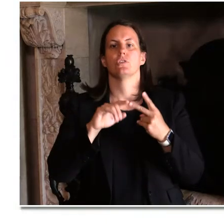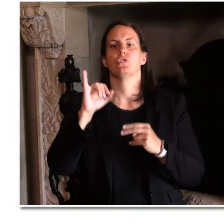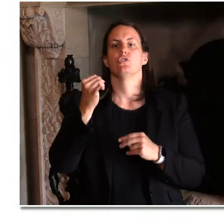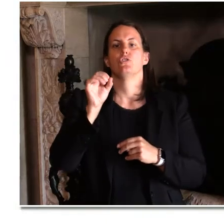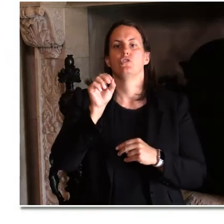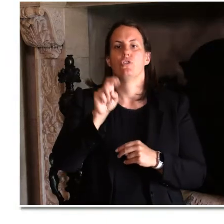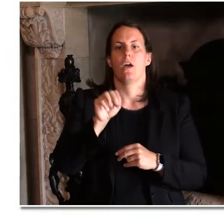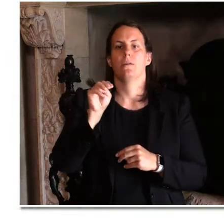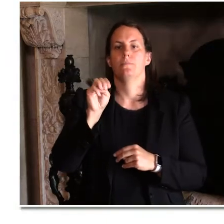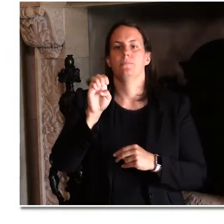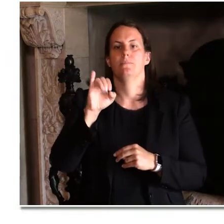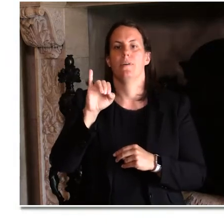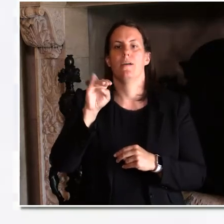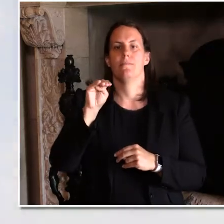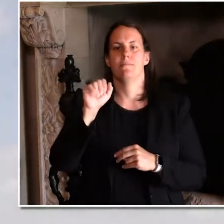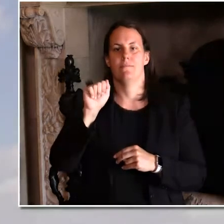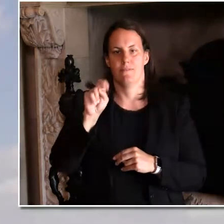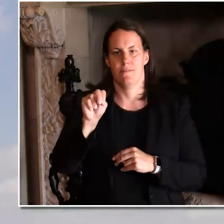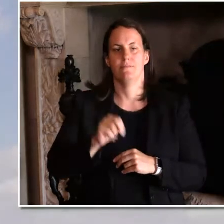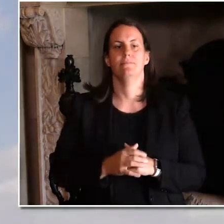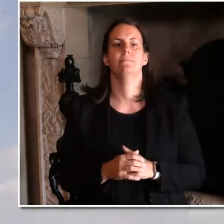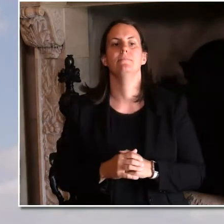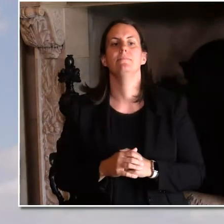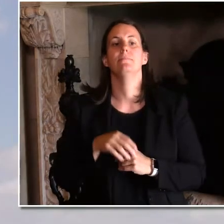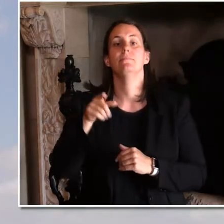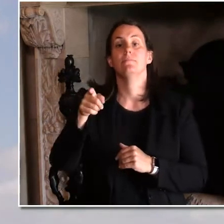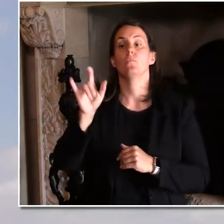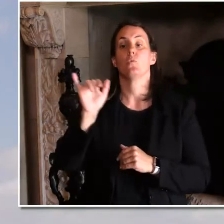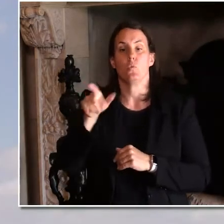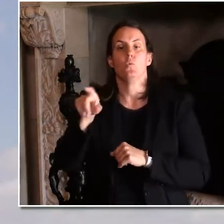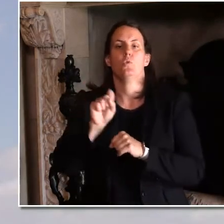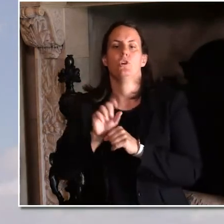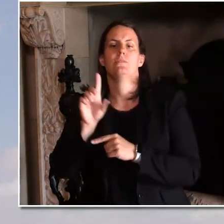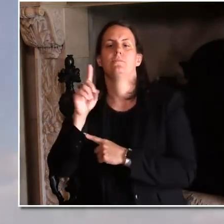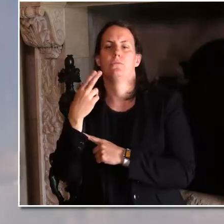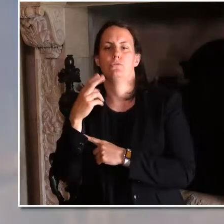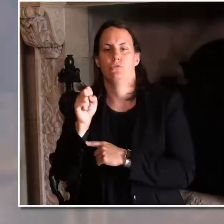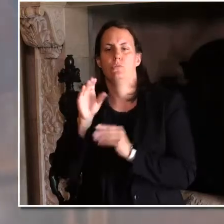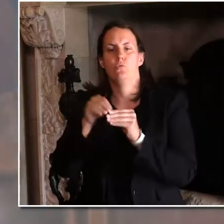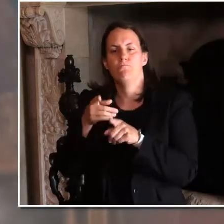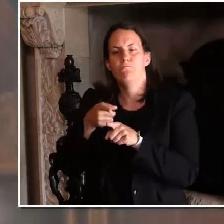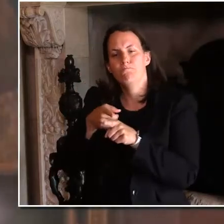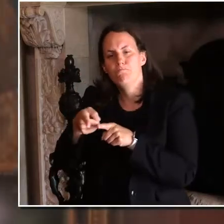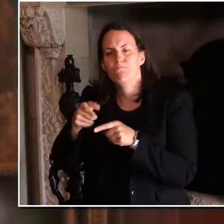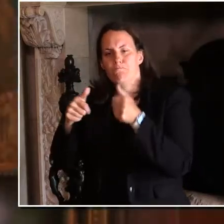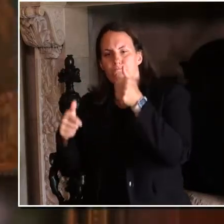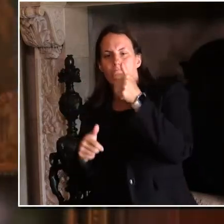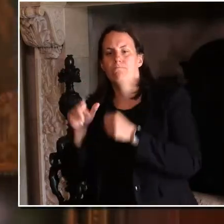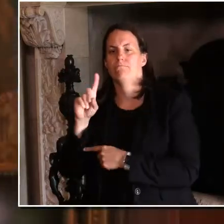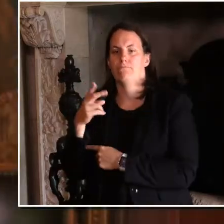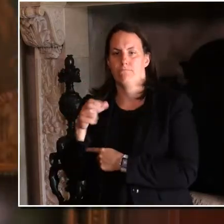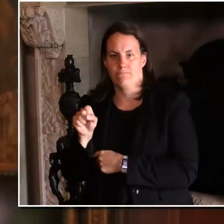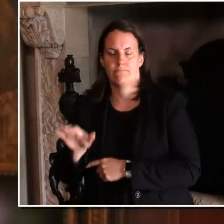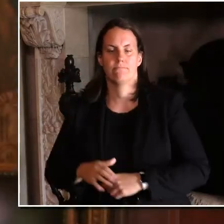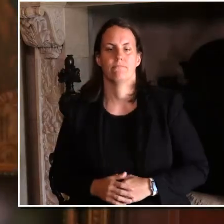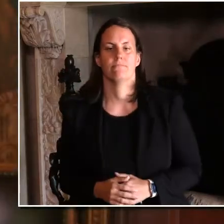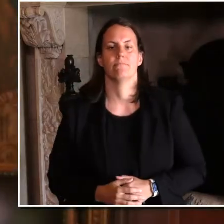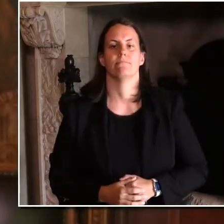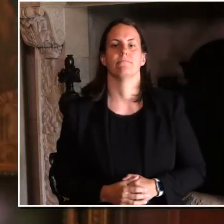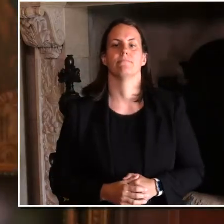the DHS Bureau of Environmental and Occupational Health. And we'll begin the briefing with remarks from Dr. Ryan